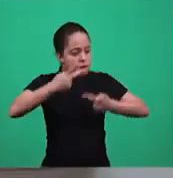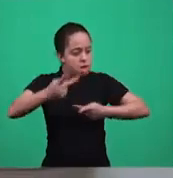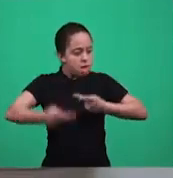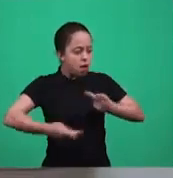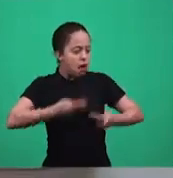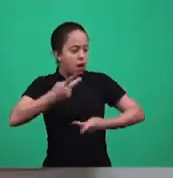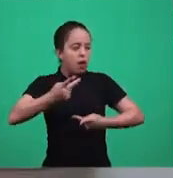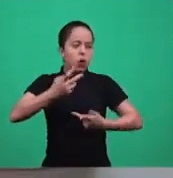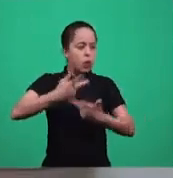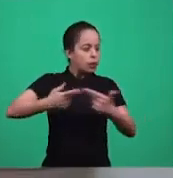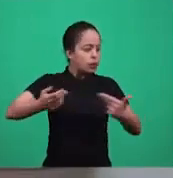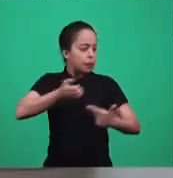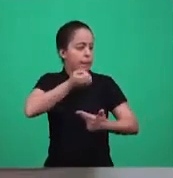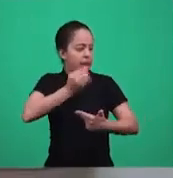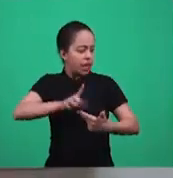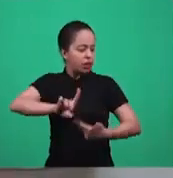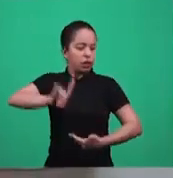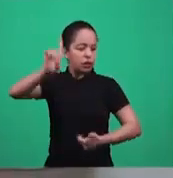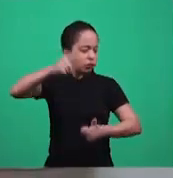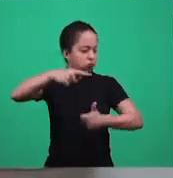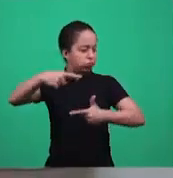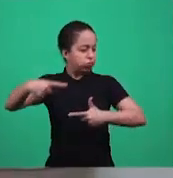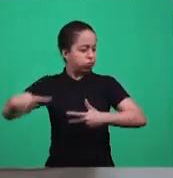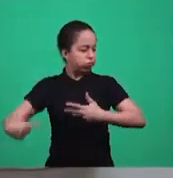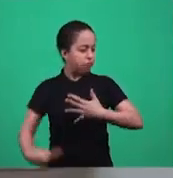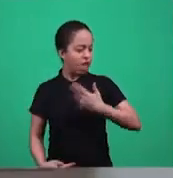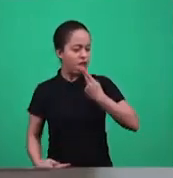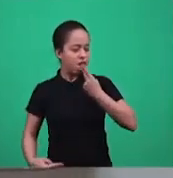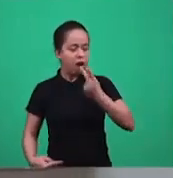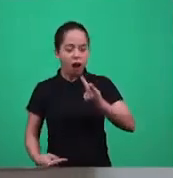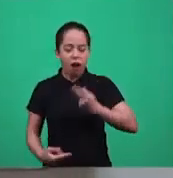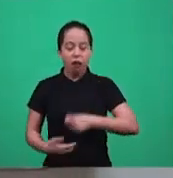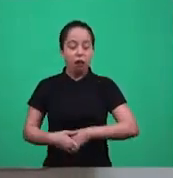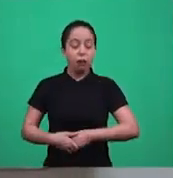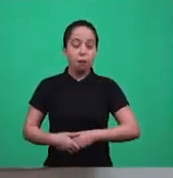You speak very well. You flatter the Lord.